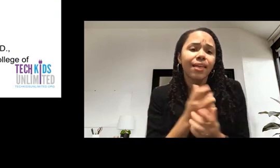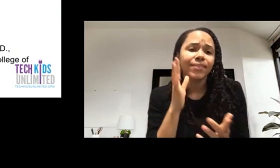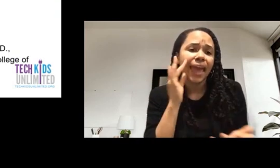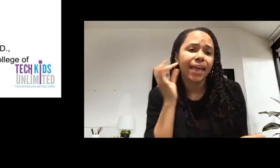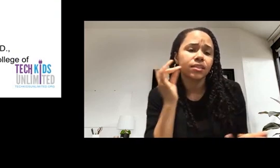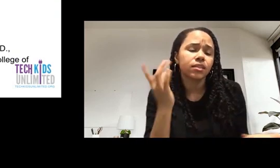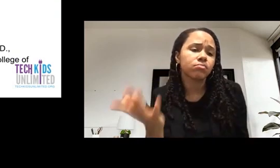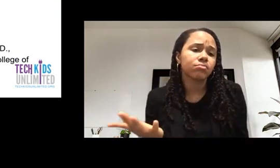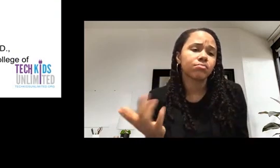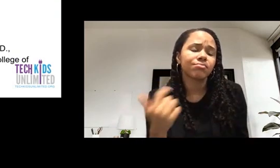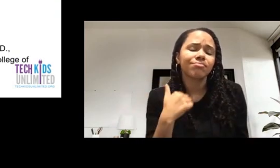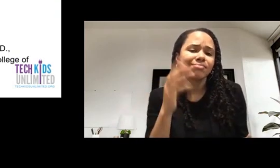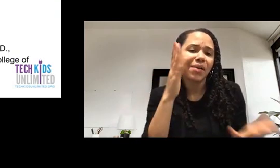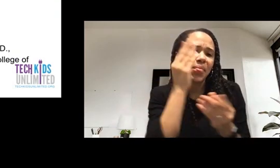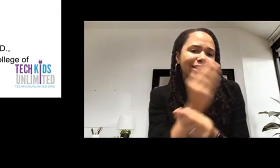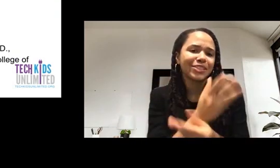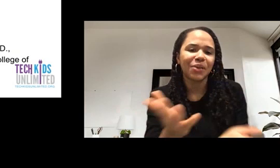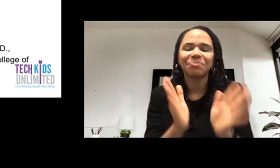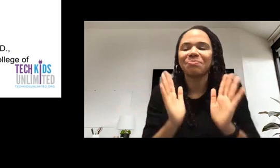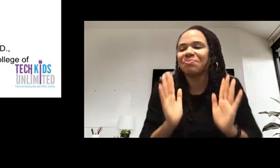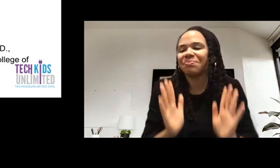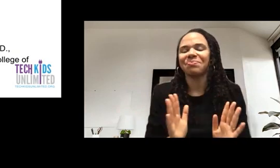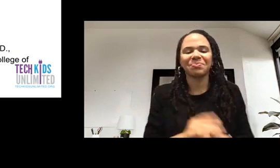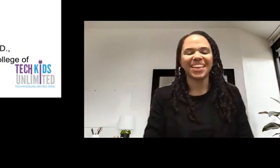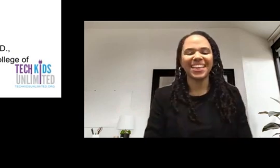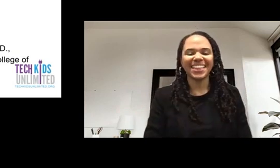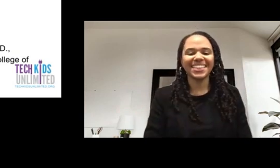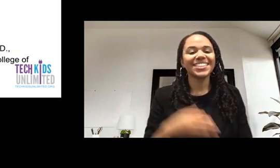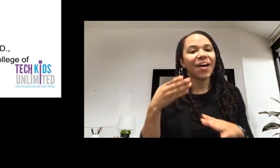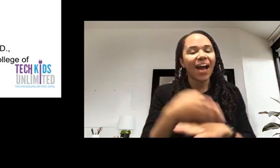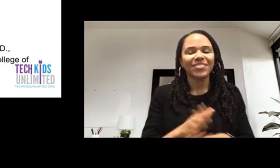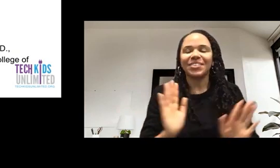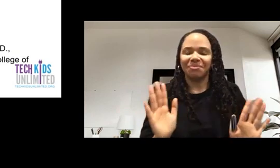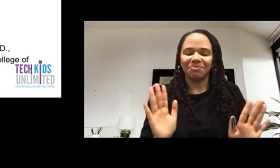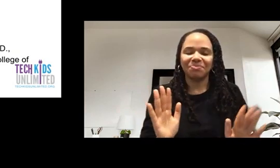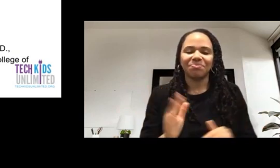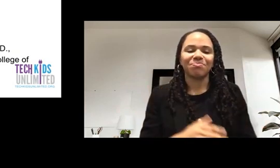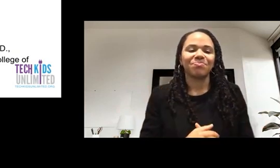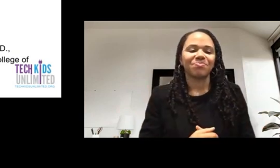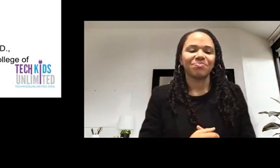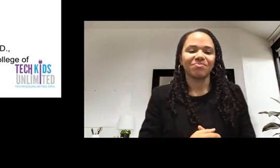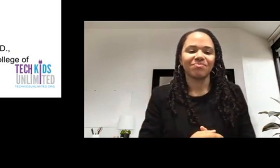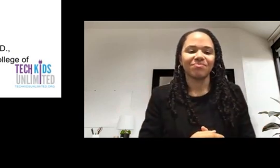you know that. Okay, but before that, after that,